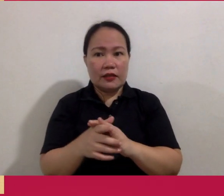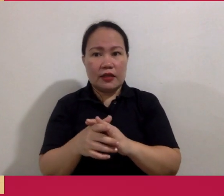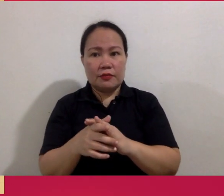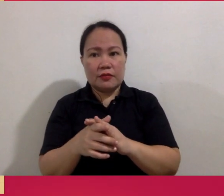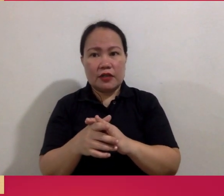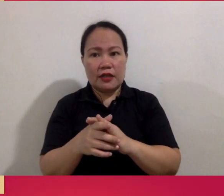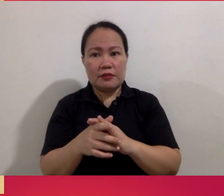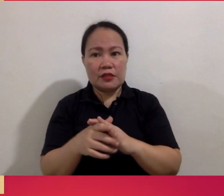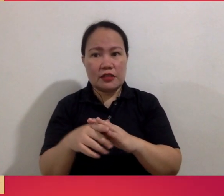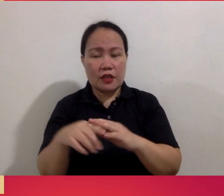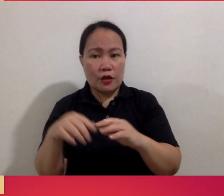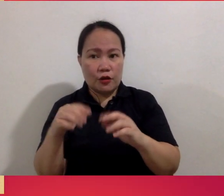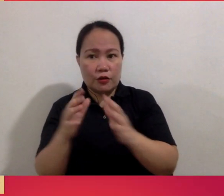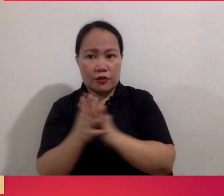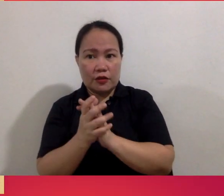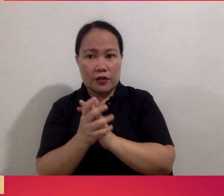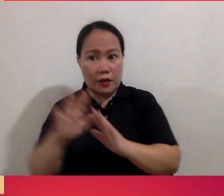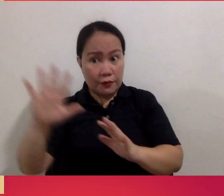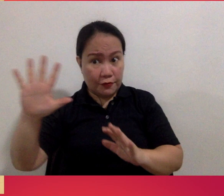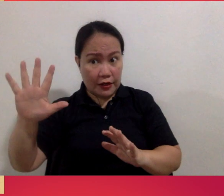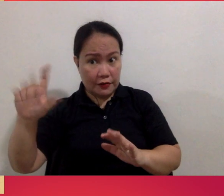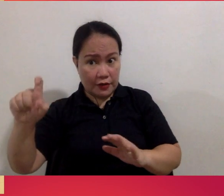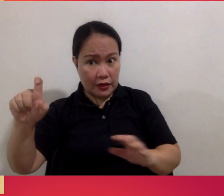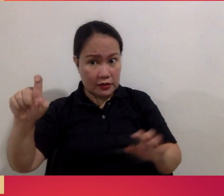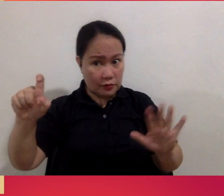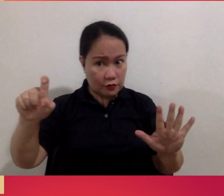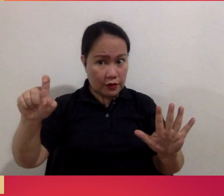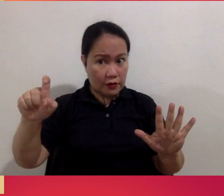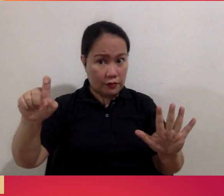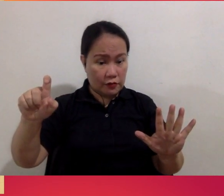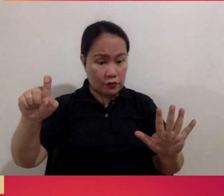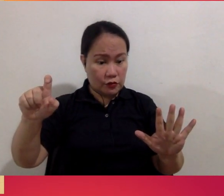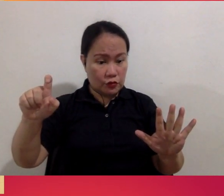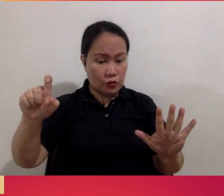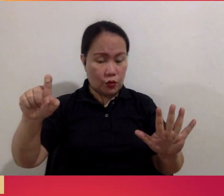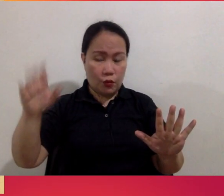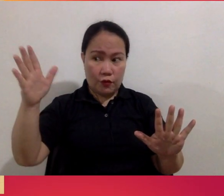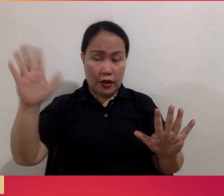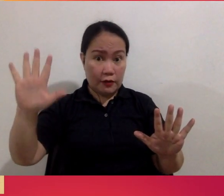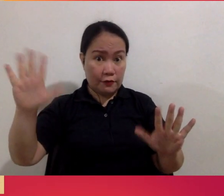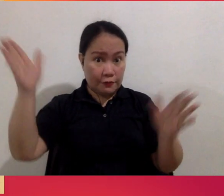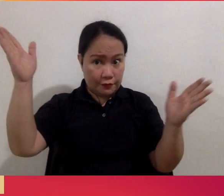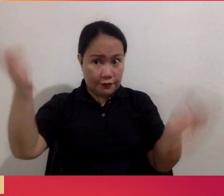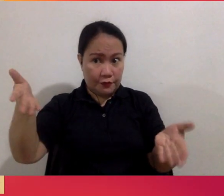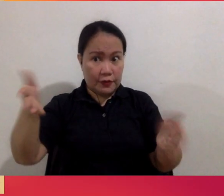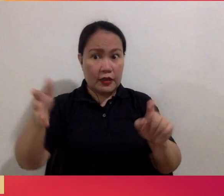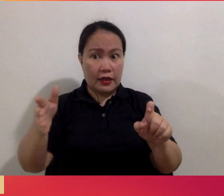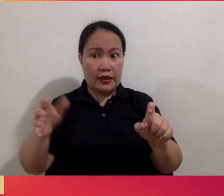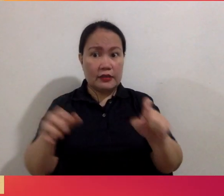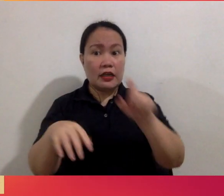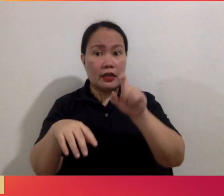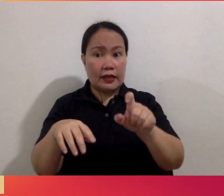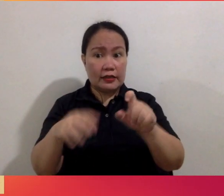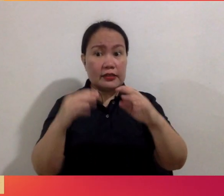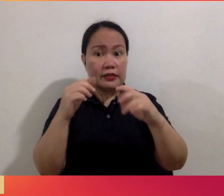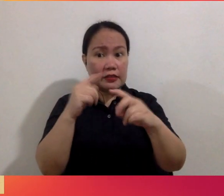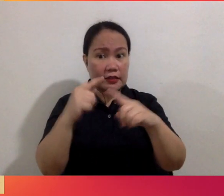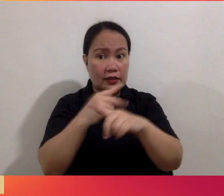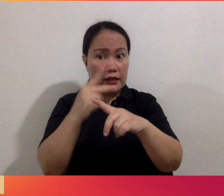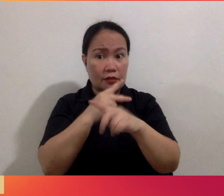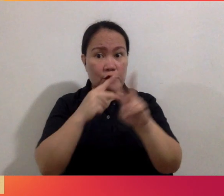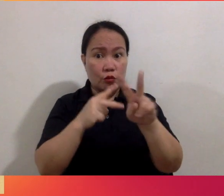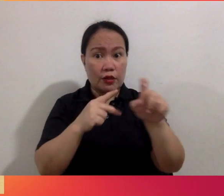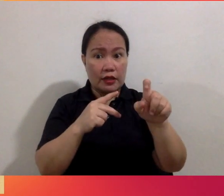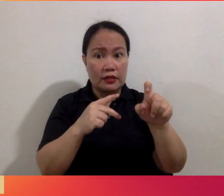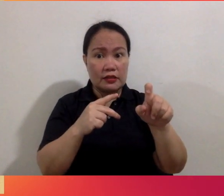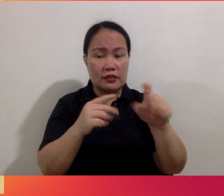5. So, may iwan si x. So, imumultiply natin si x kay 2x. 2x times x, that is positive